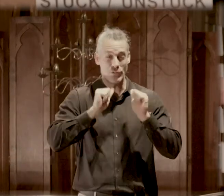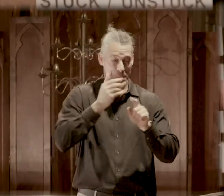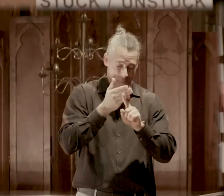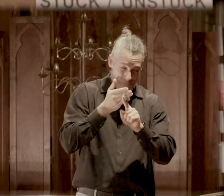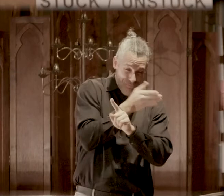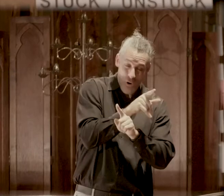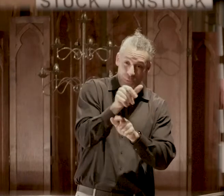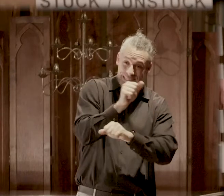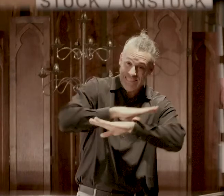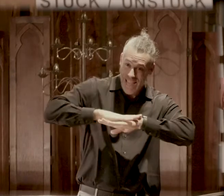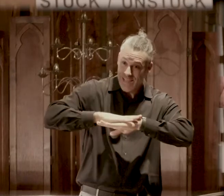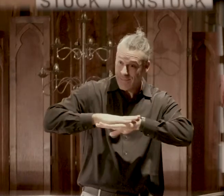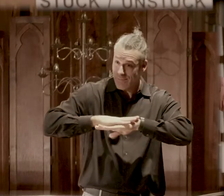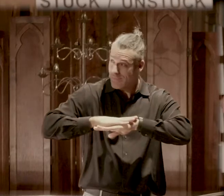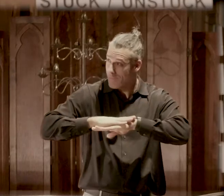went on stage."